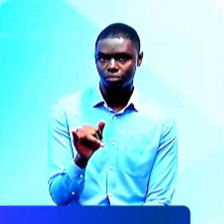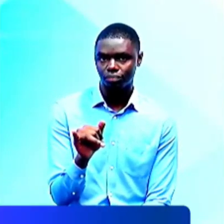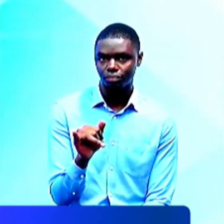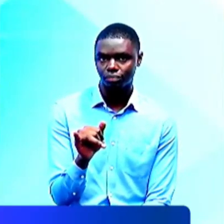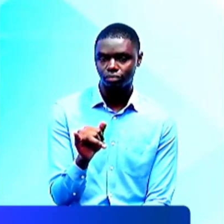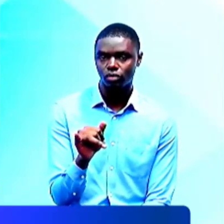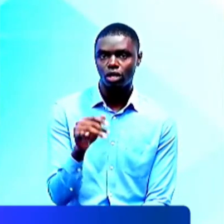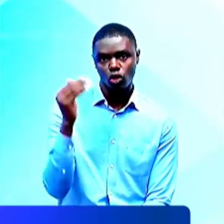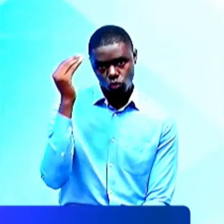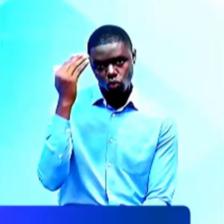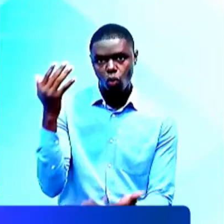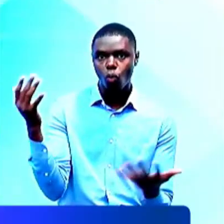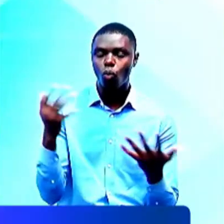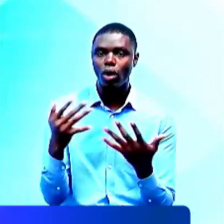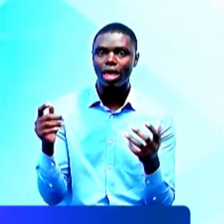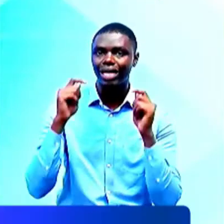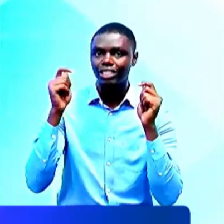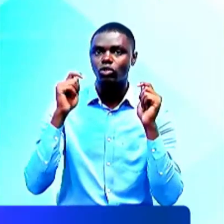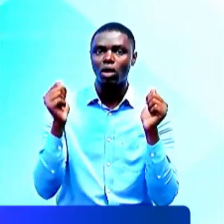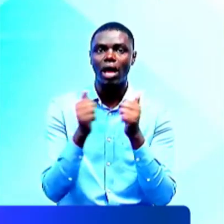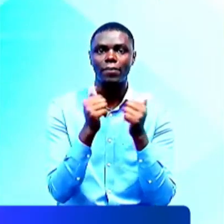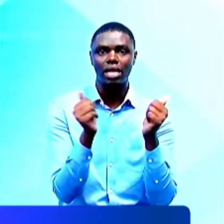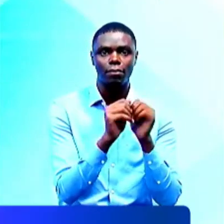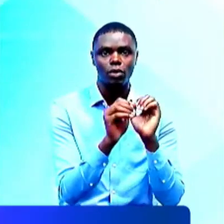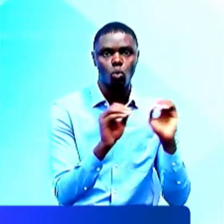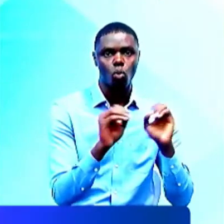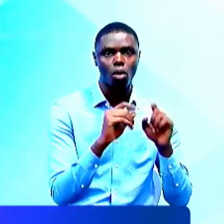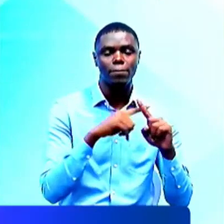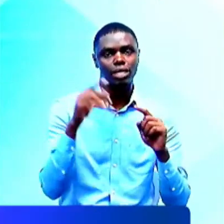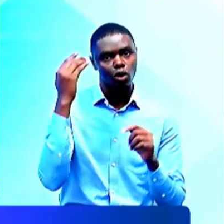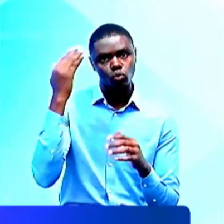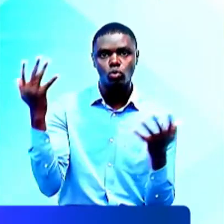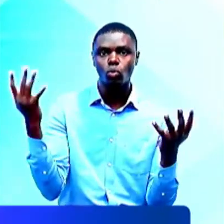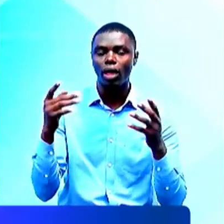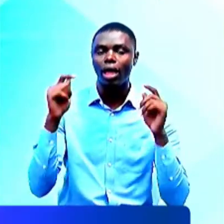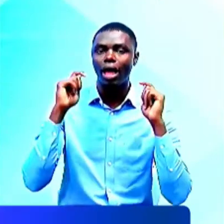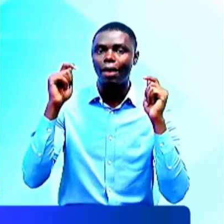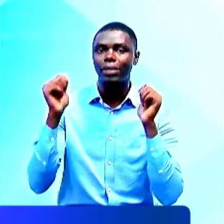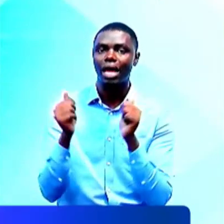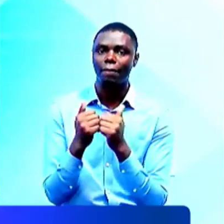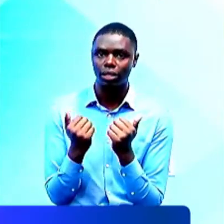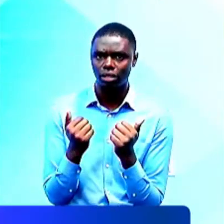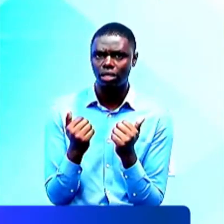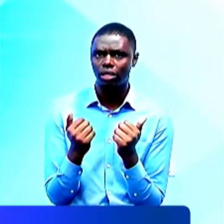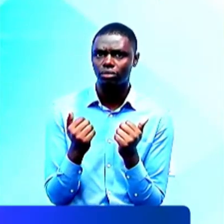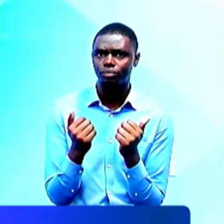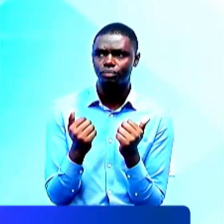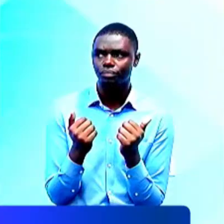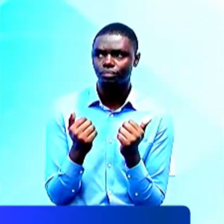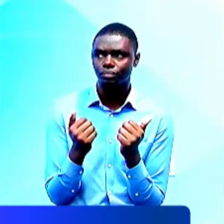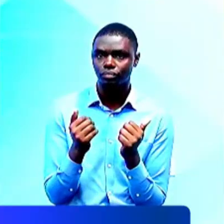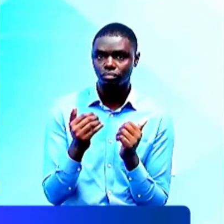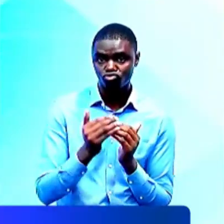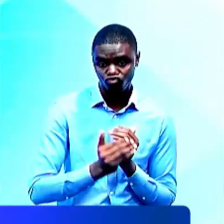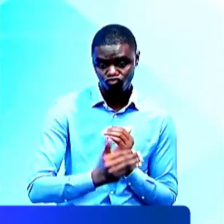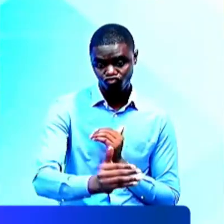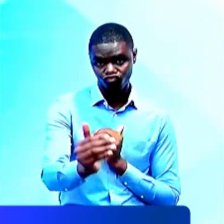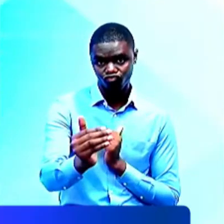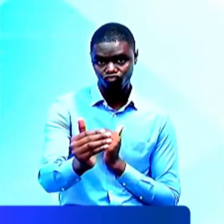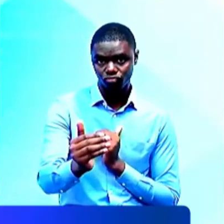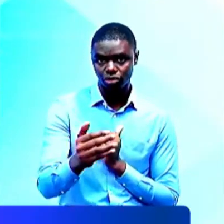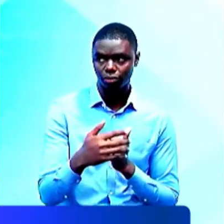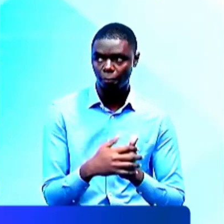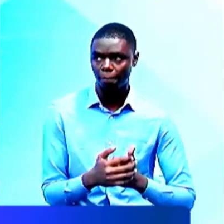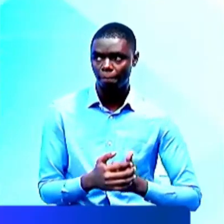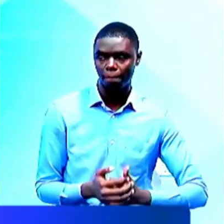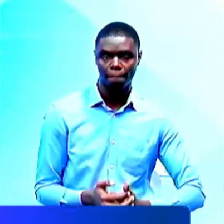you know where the demonstrations should not happen, but you do not know where the demonstrations should happen. And in the long run, I know it should in the happen long in the run, streets. See, I've and in just the